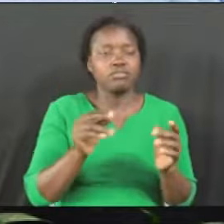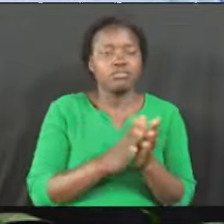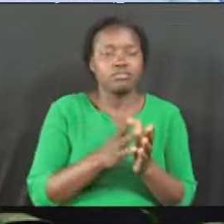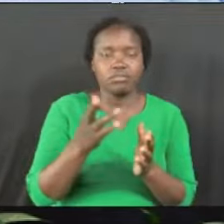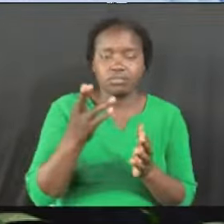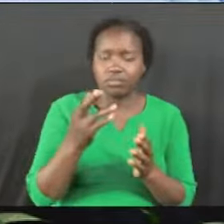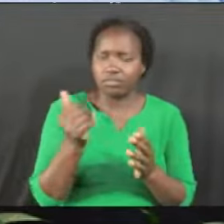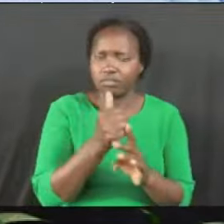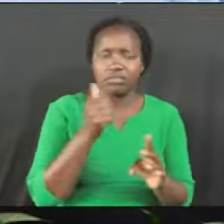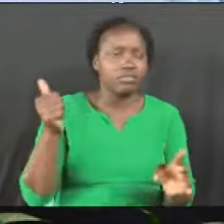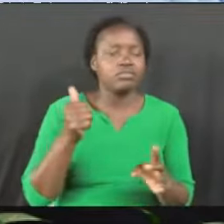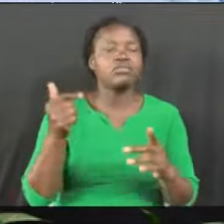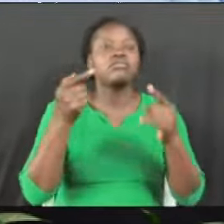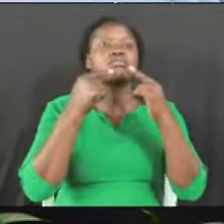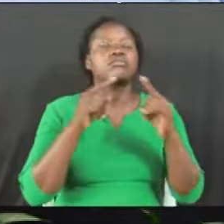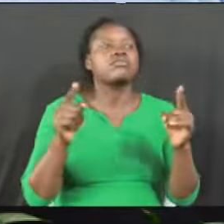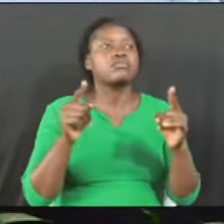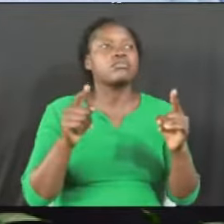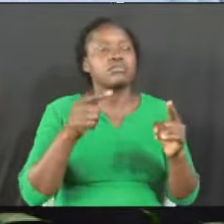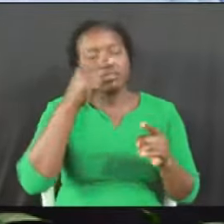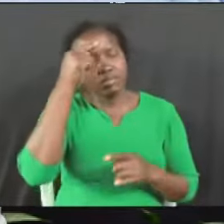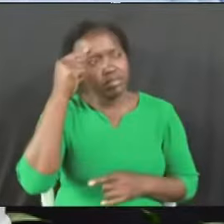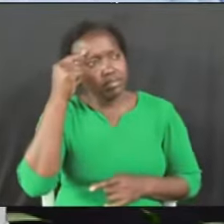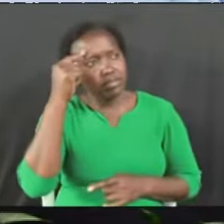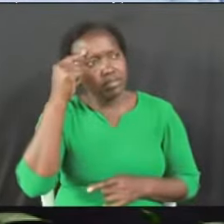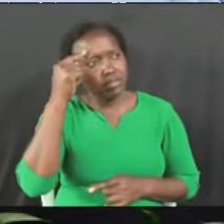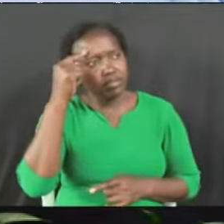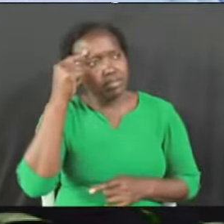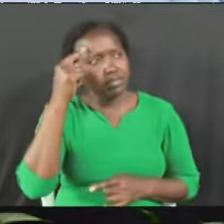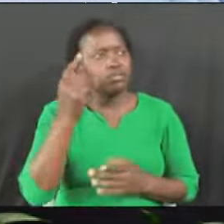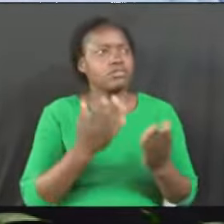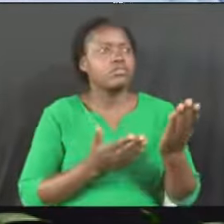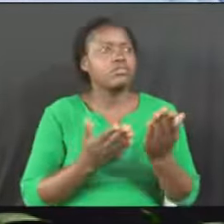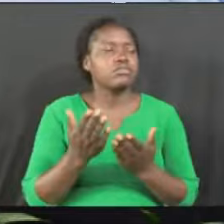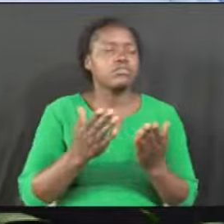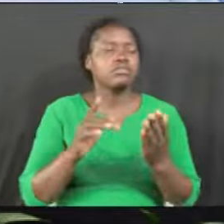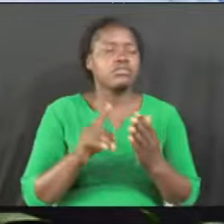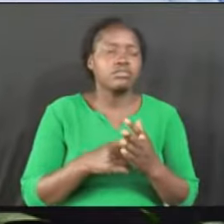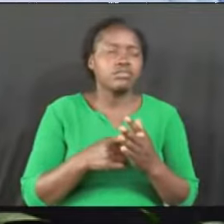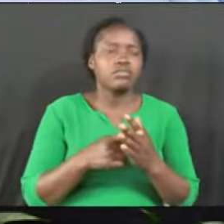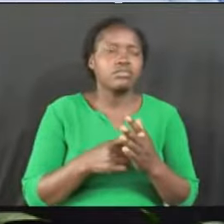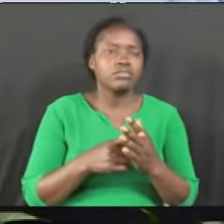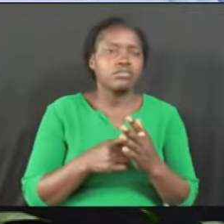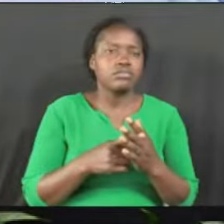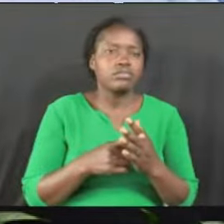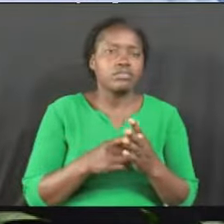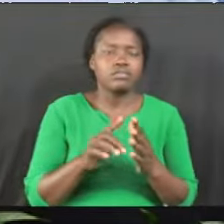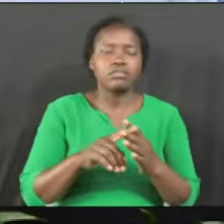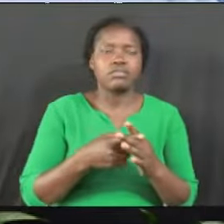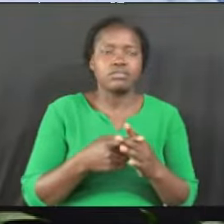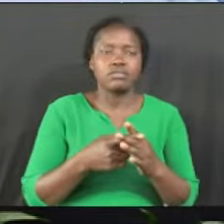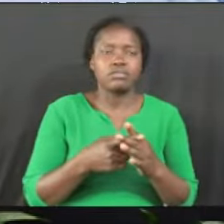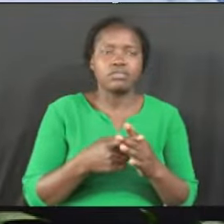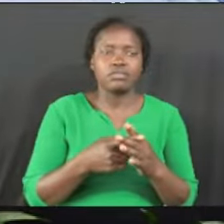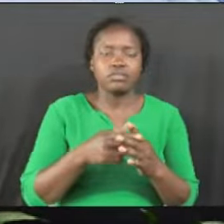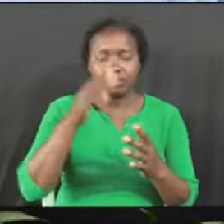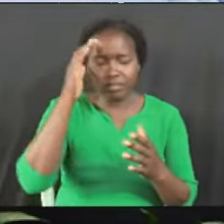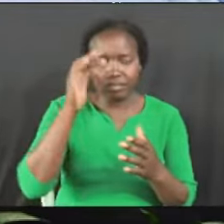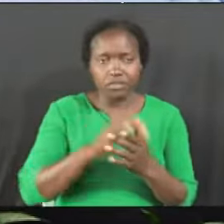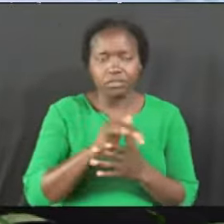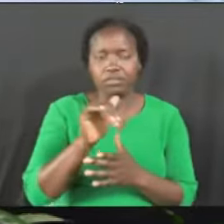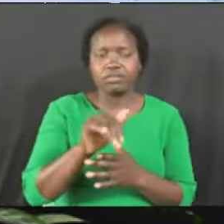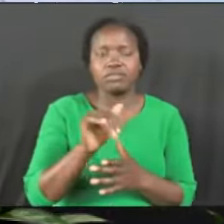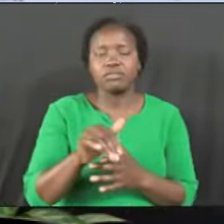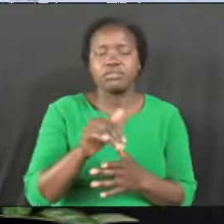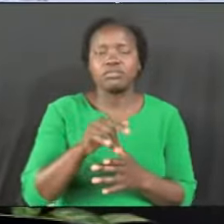of that declaration, because he started smelling himself, because he started to believe that he